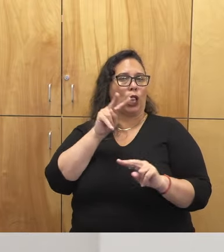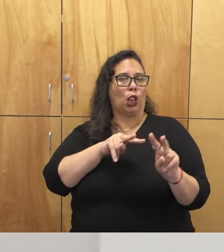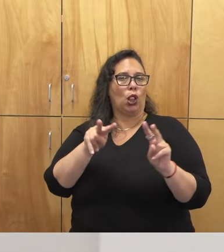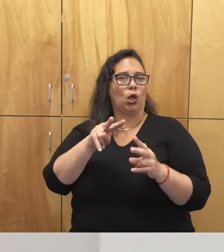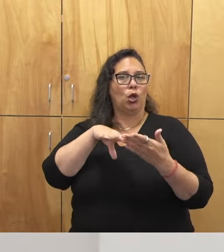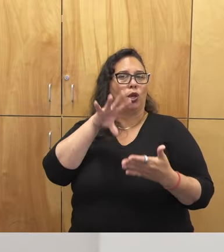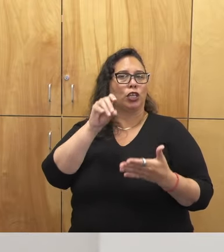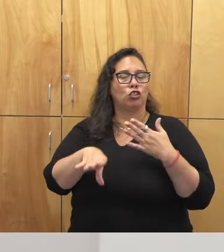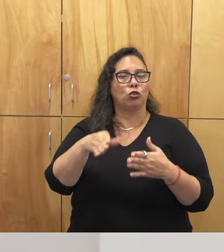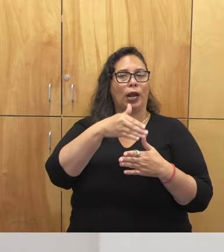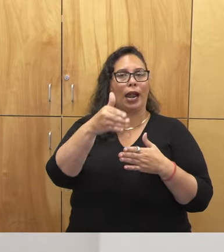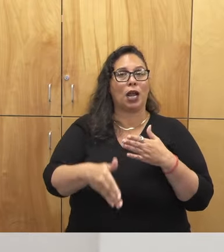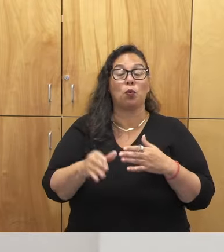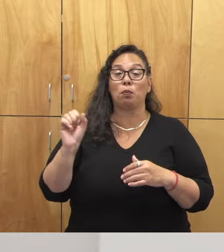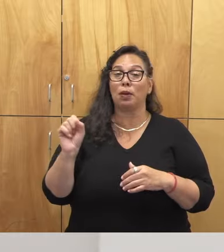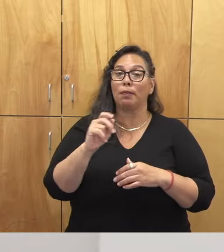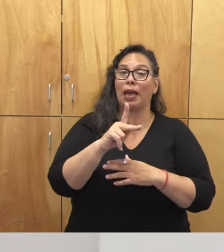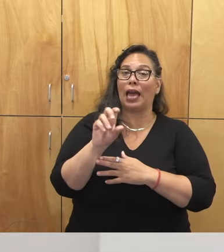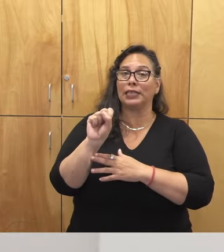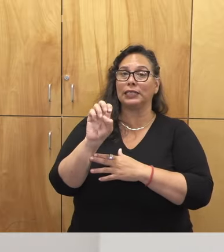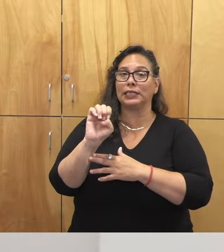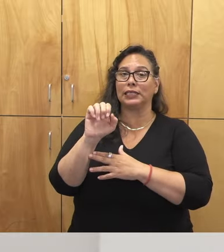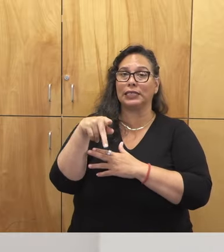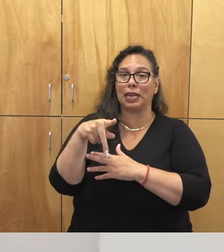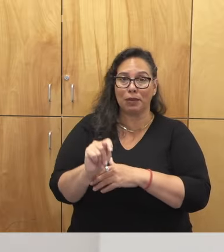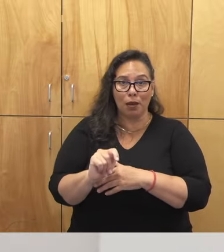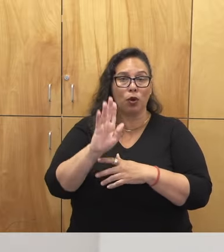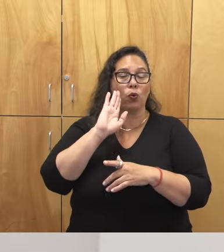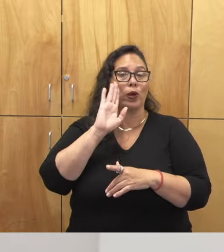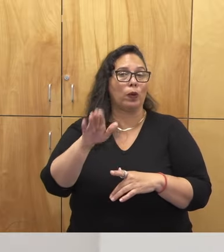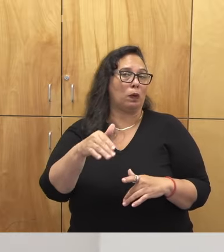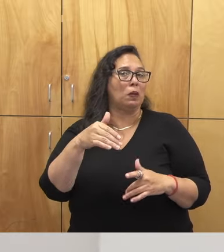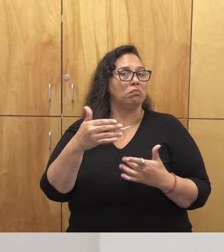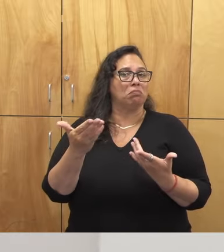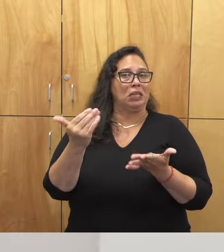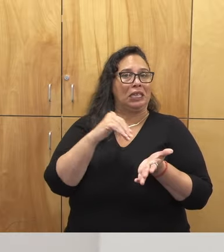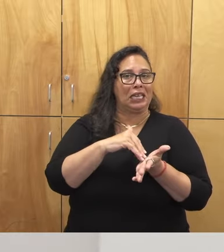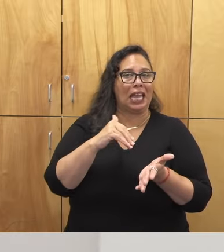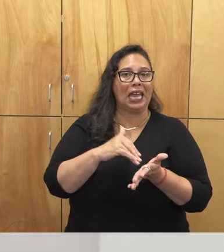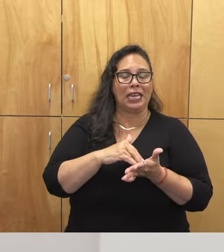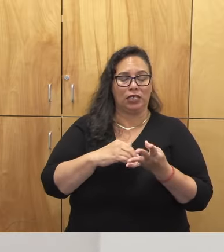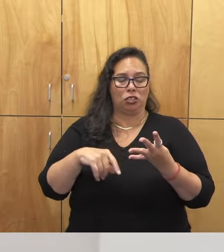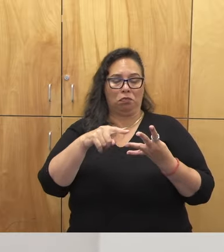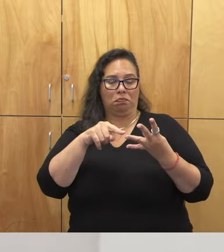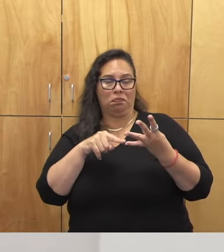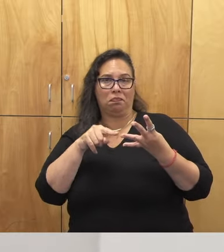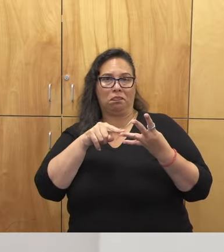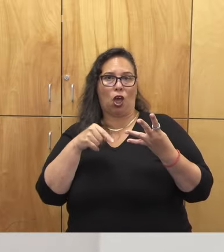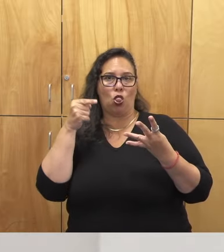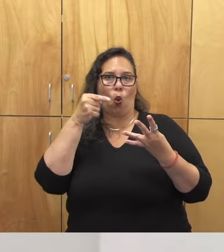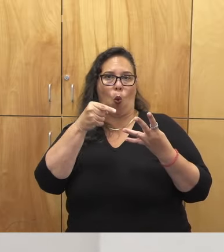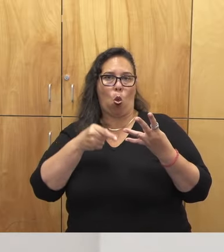we'll be back in September. We'll have some final grades, and we can go back and do board goals 3 and 4 at that time.